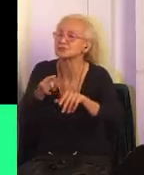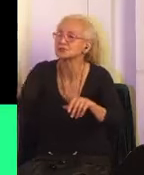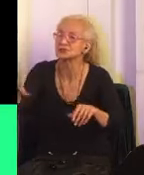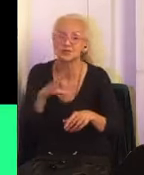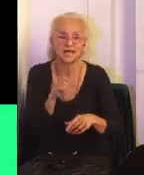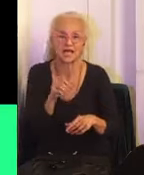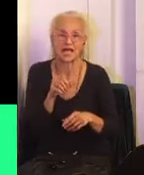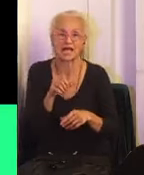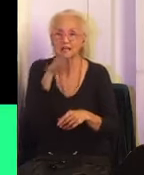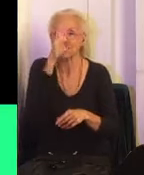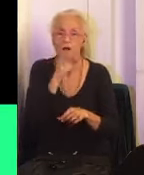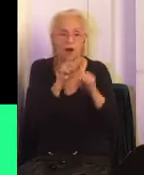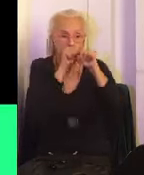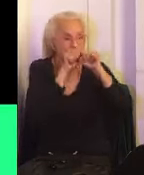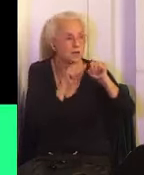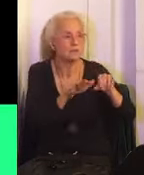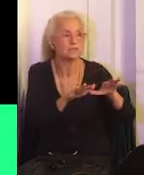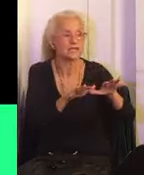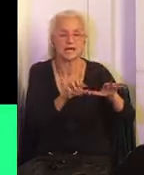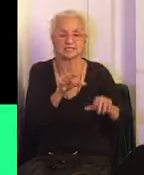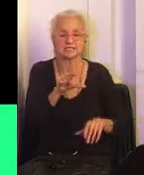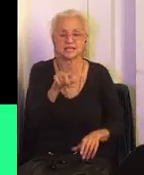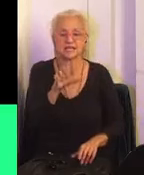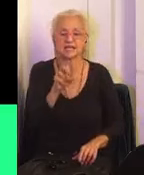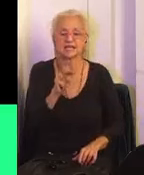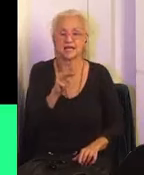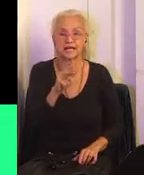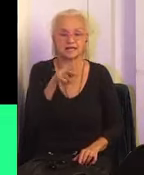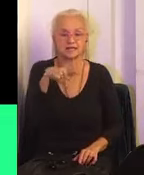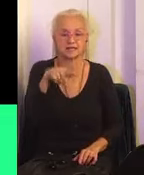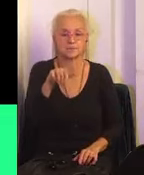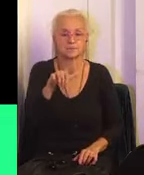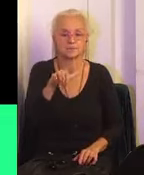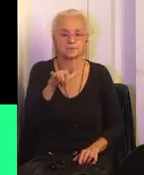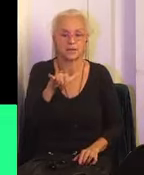bless Glenn Payne. We love you, guys.